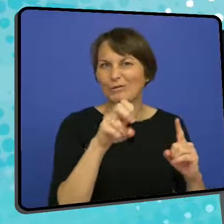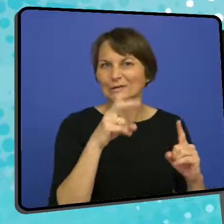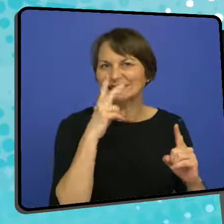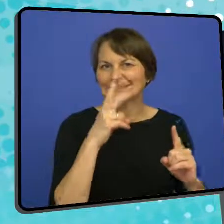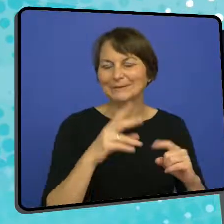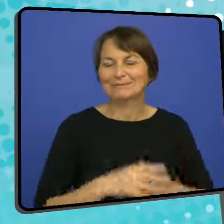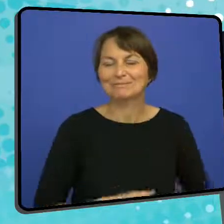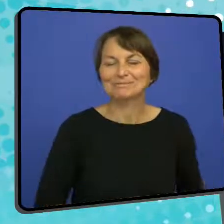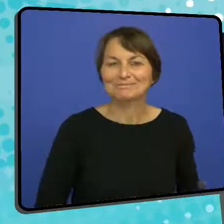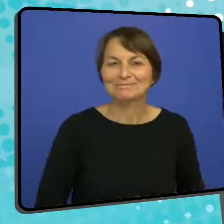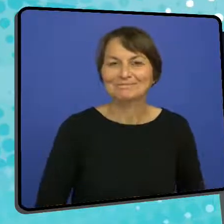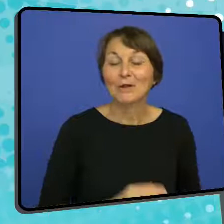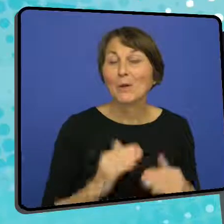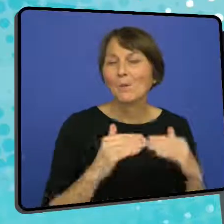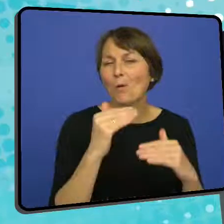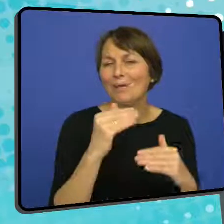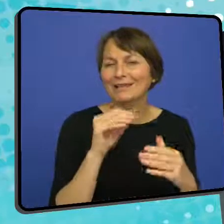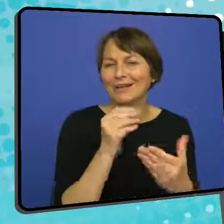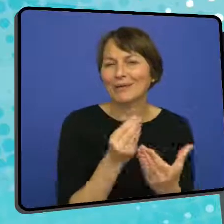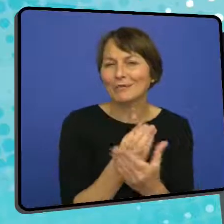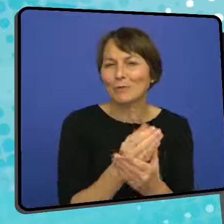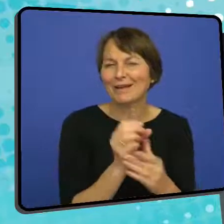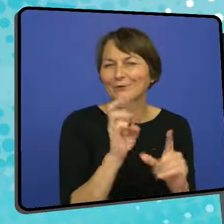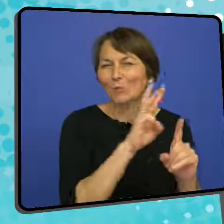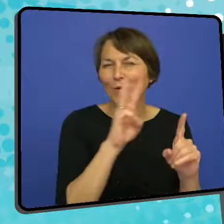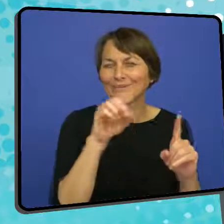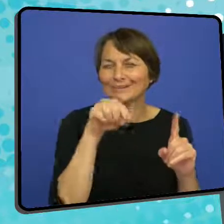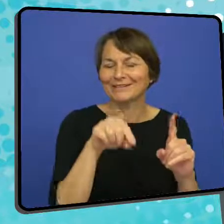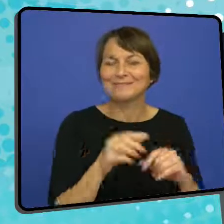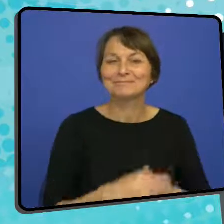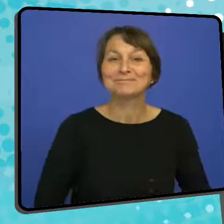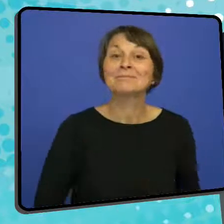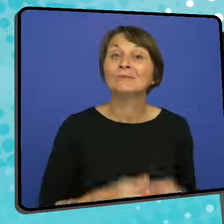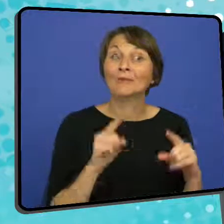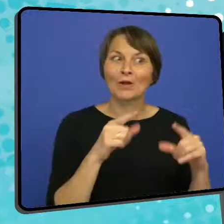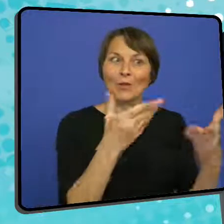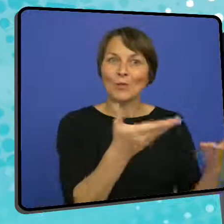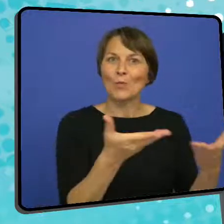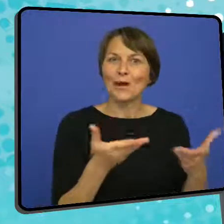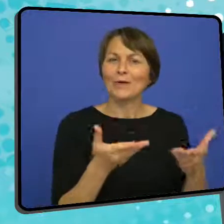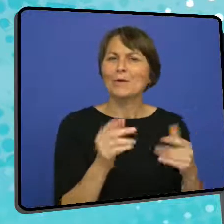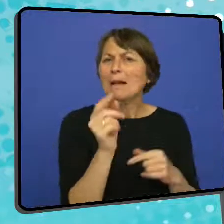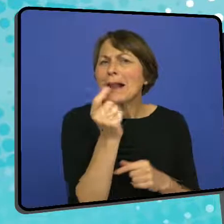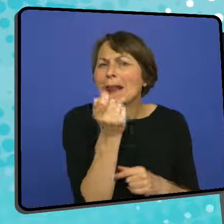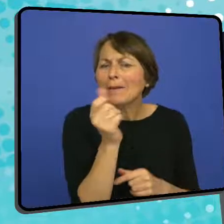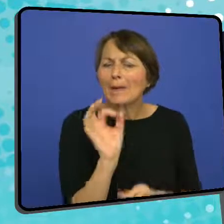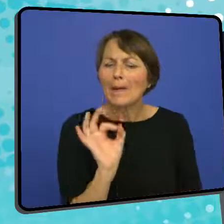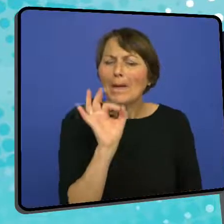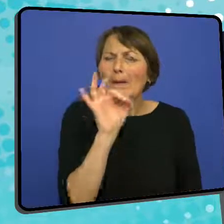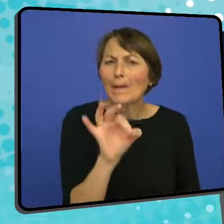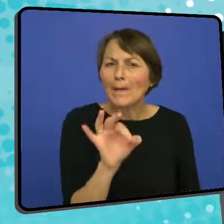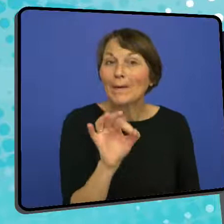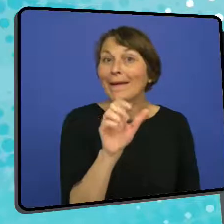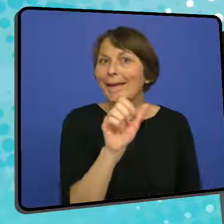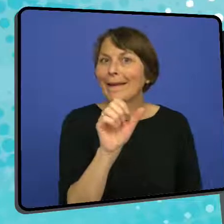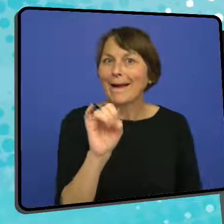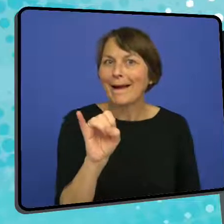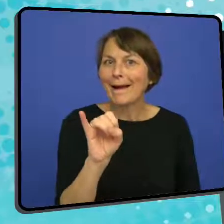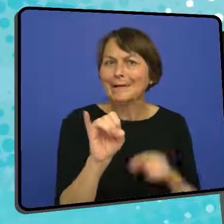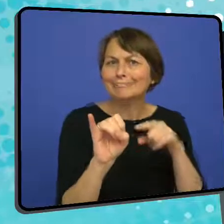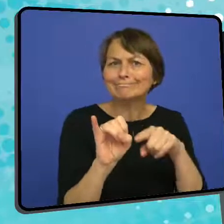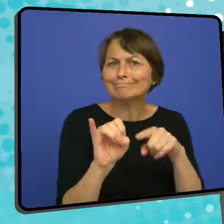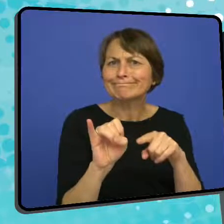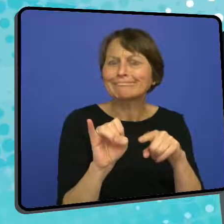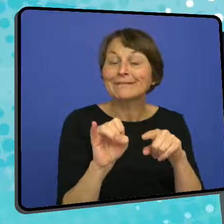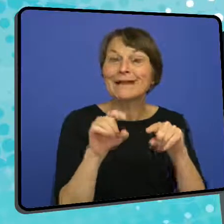Cool. So once again, everyone, welcome to the A Bit of AI show. This show is all about the story from the people behind AI. In